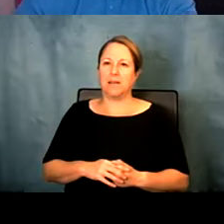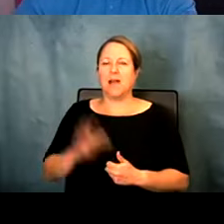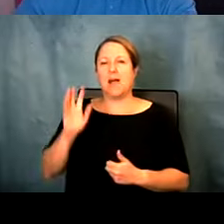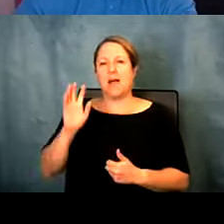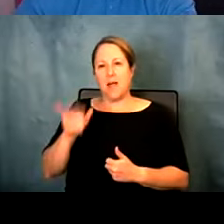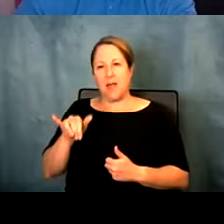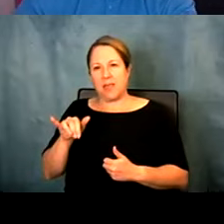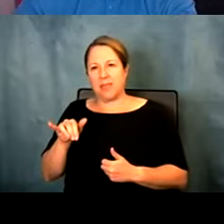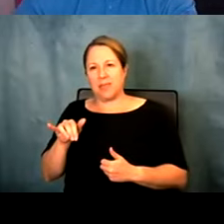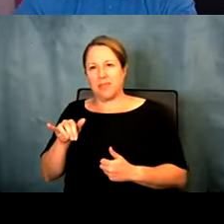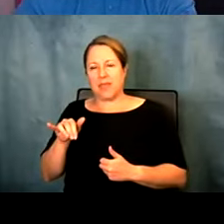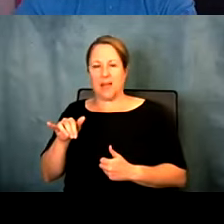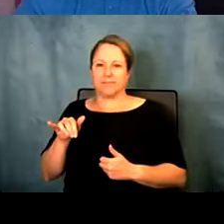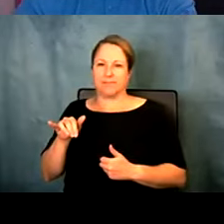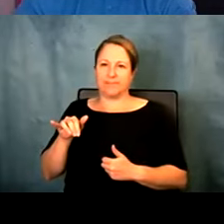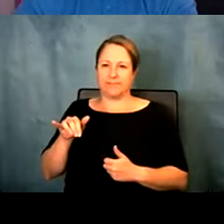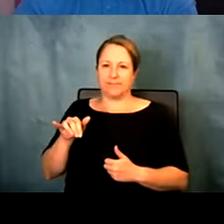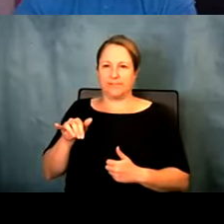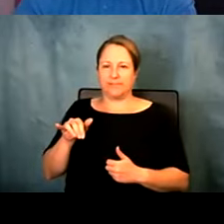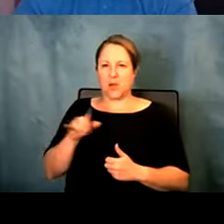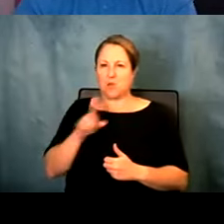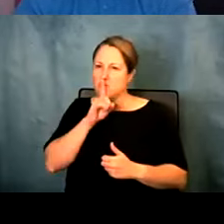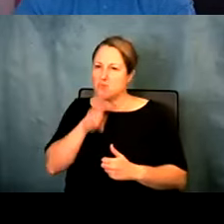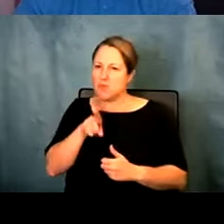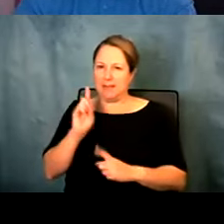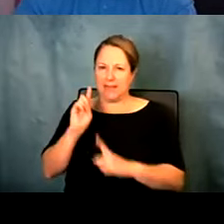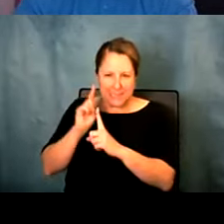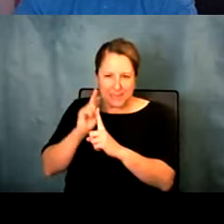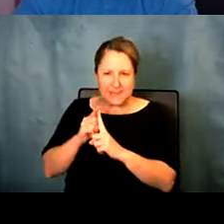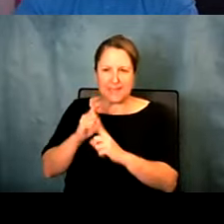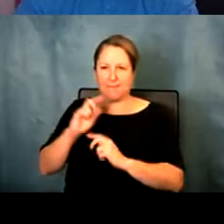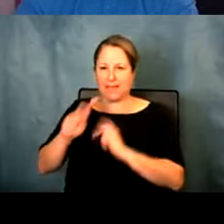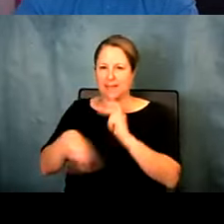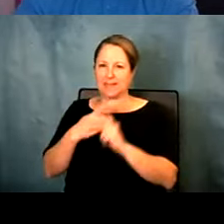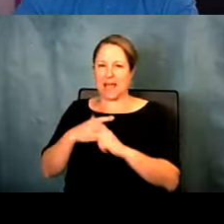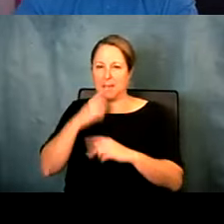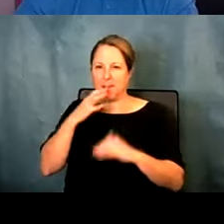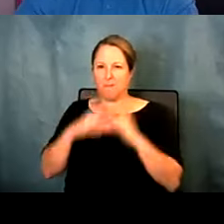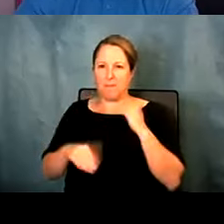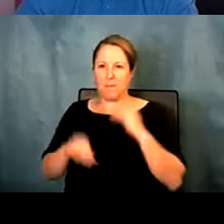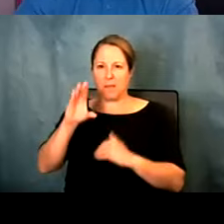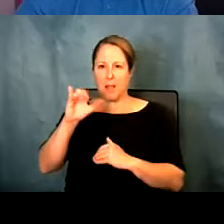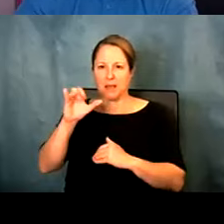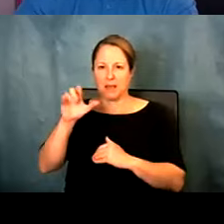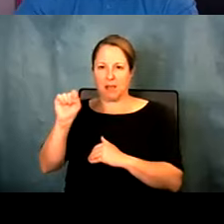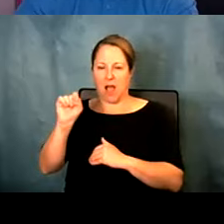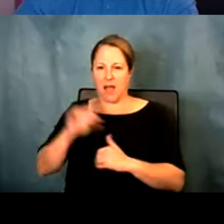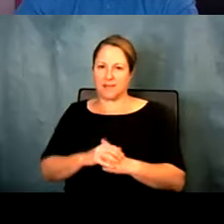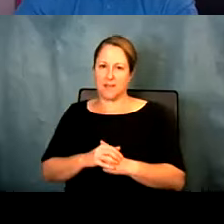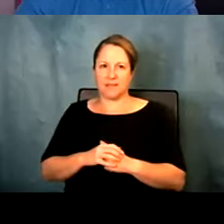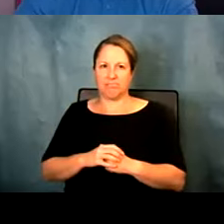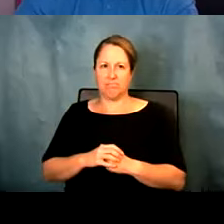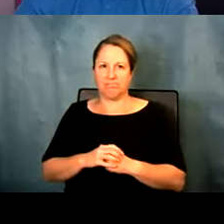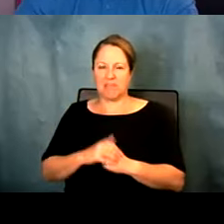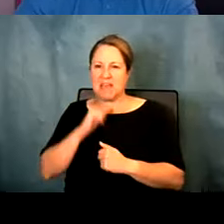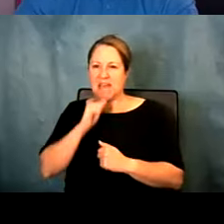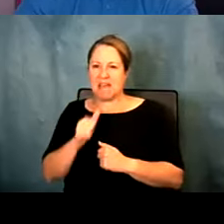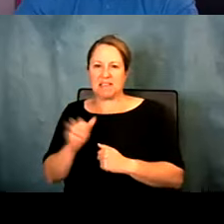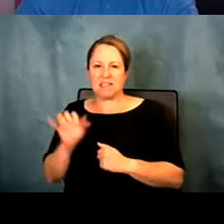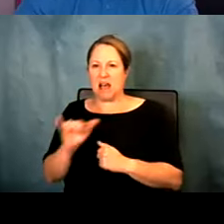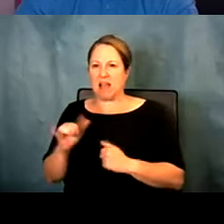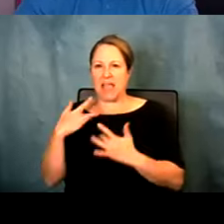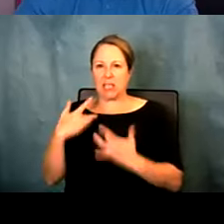sinus cavernous thrombosis. So it's this really specific type of blood clot. So it's not your common pulmonary embolism,